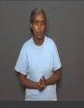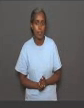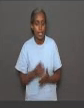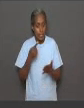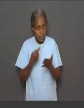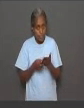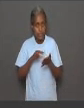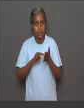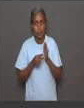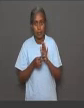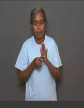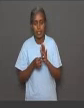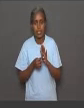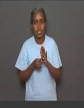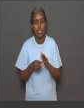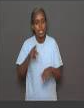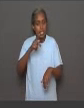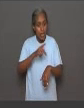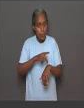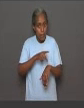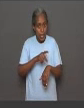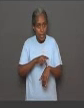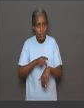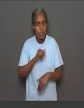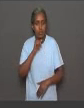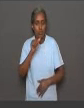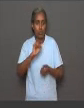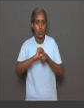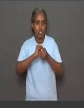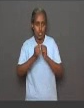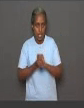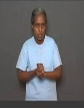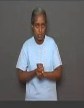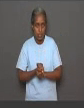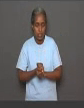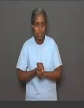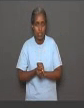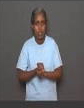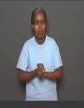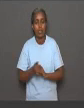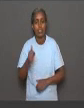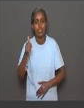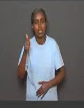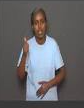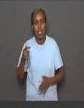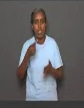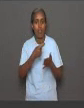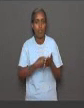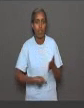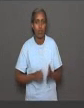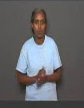This means that the period is not changed by the a value.